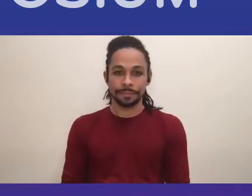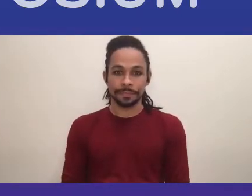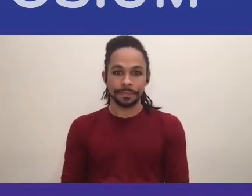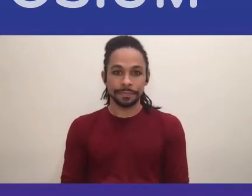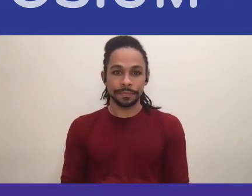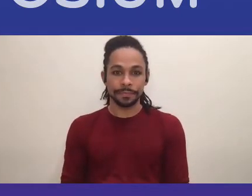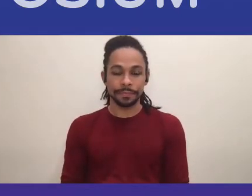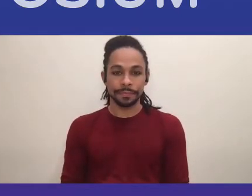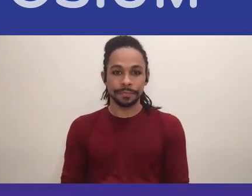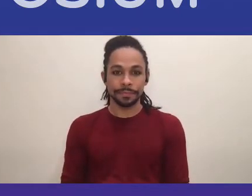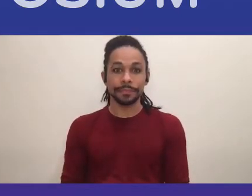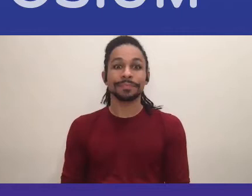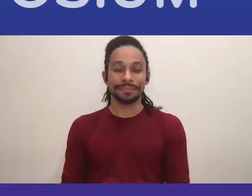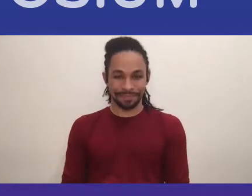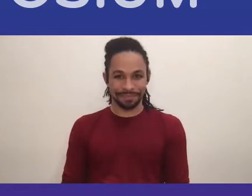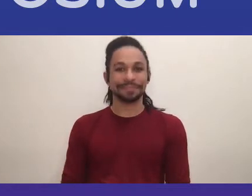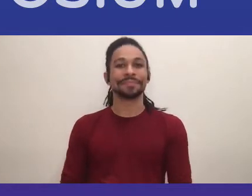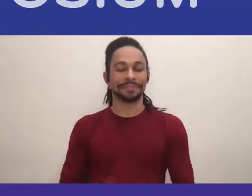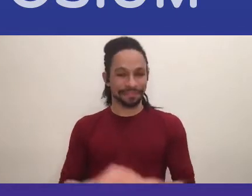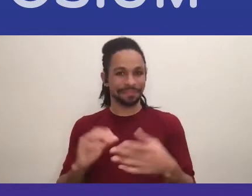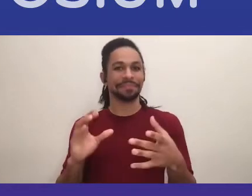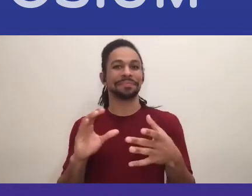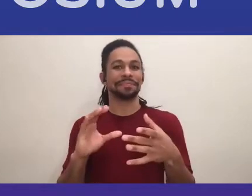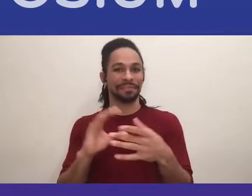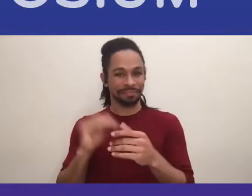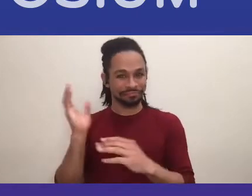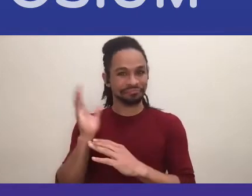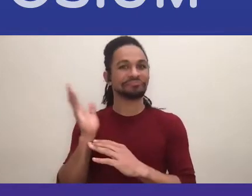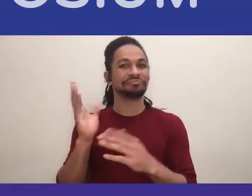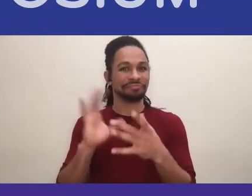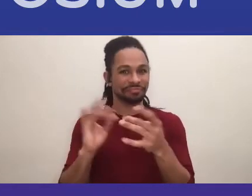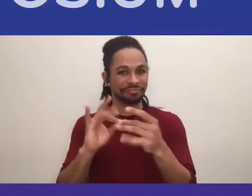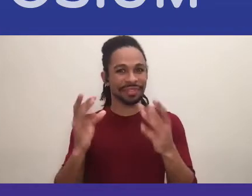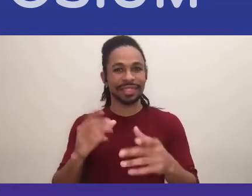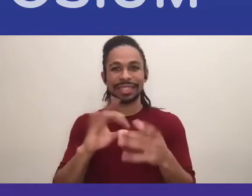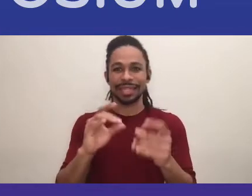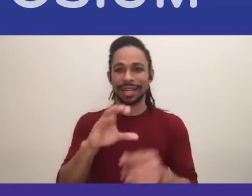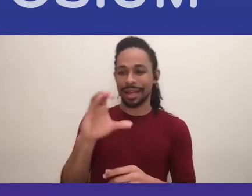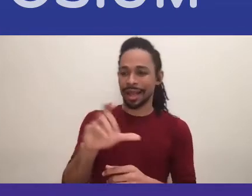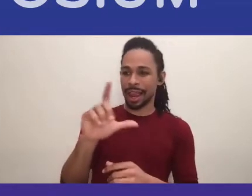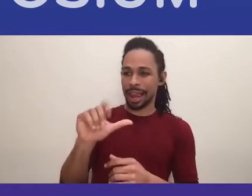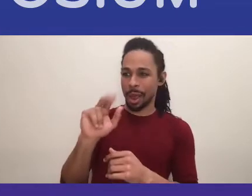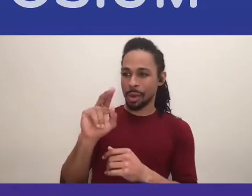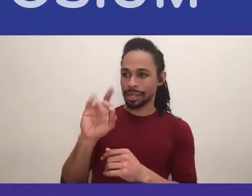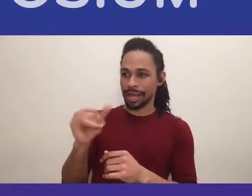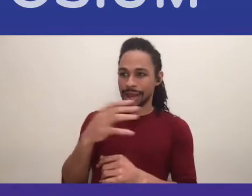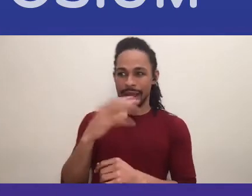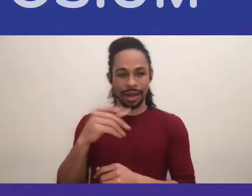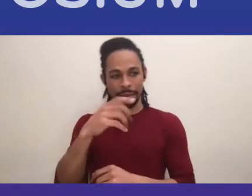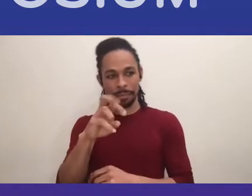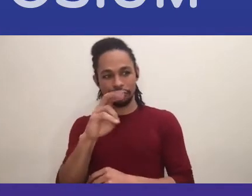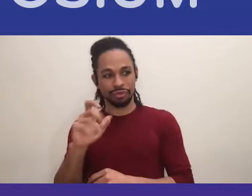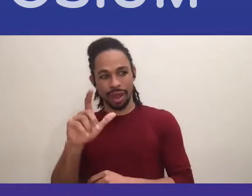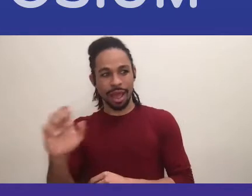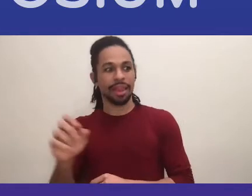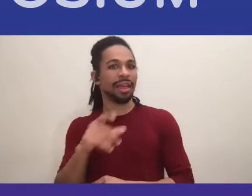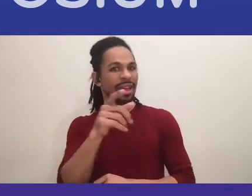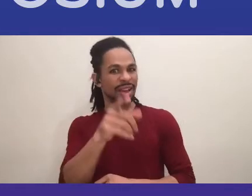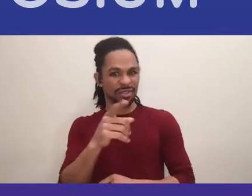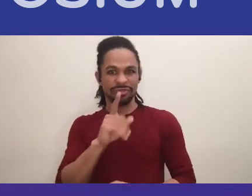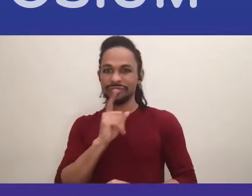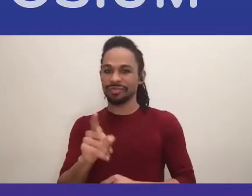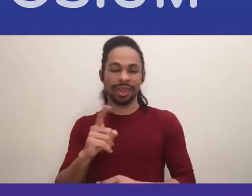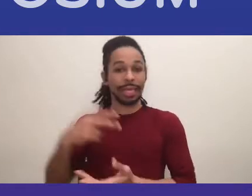Claudia and Perel, you have just danced us beautifully into the next question. And I love